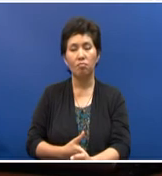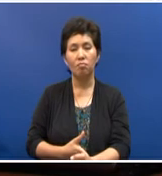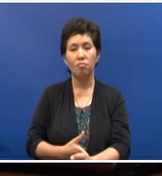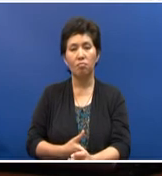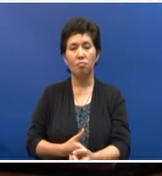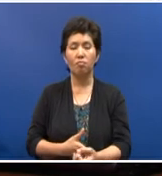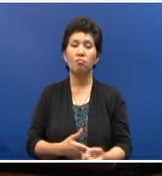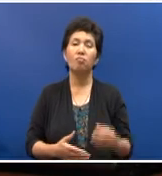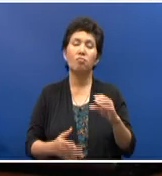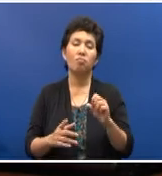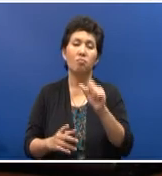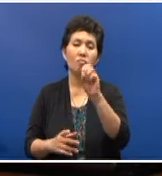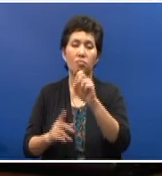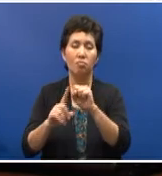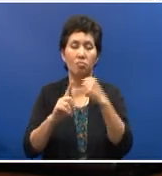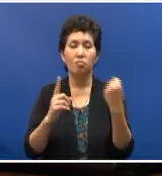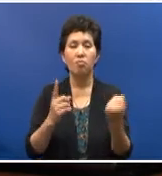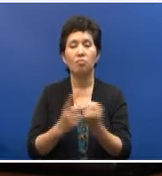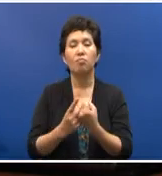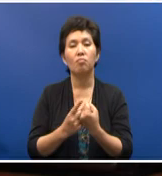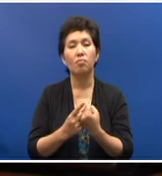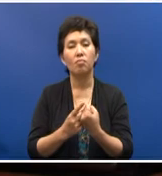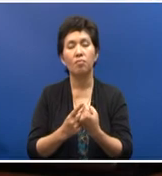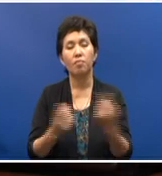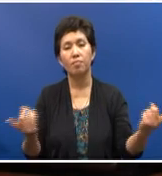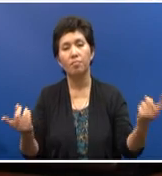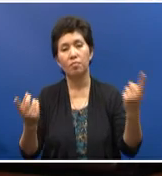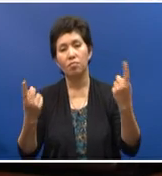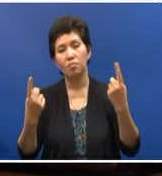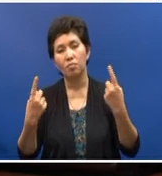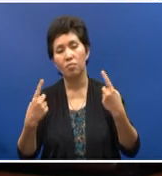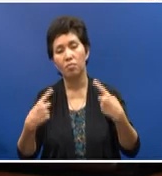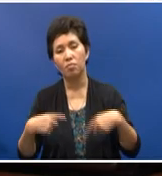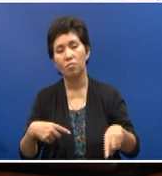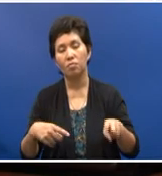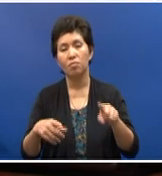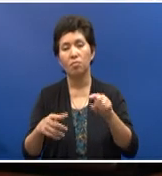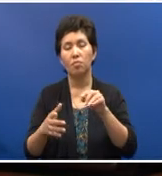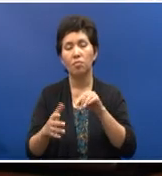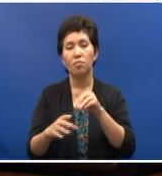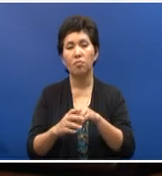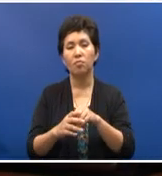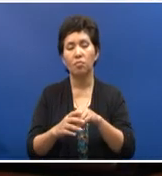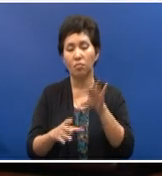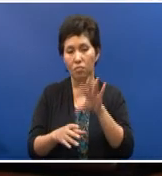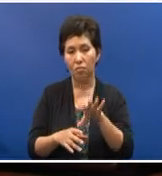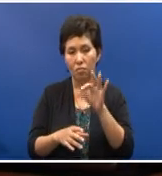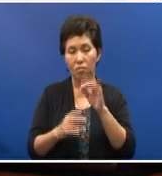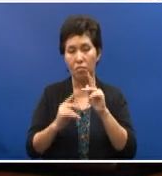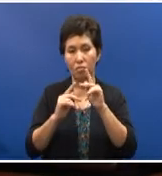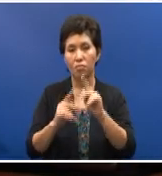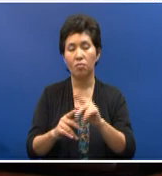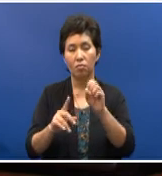Female sociologist. In her book, Coming of Age in Samoa, okay, she studies about